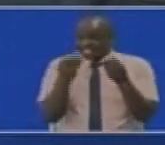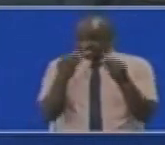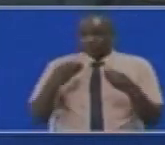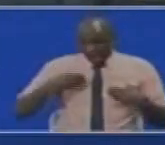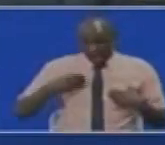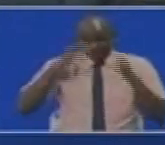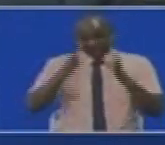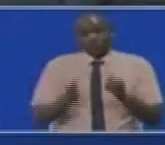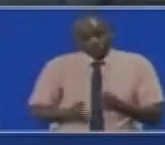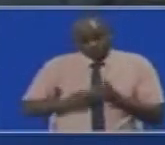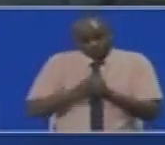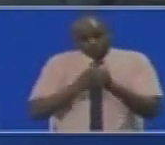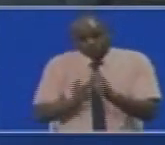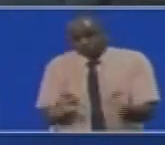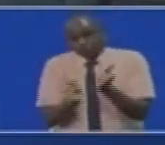godfather.